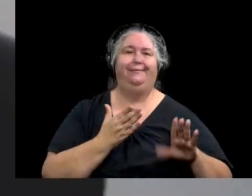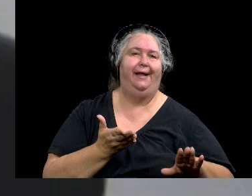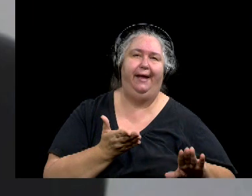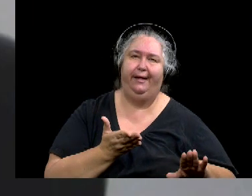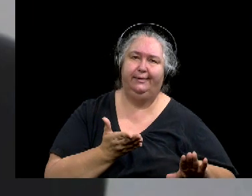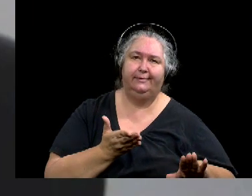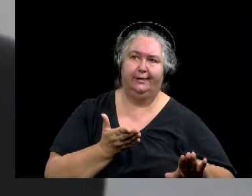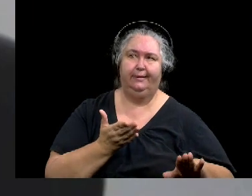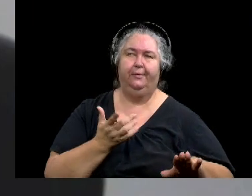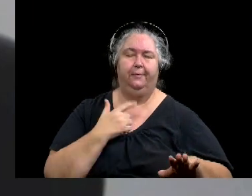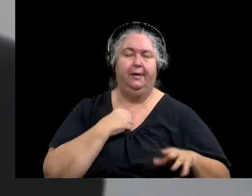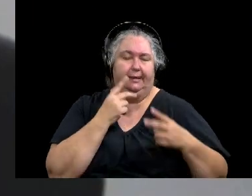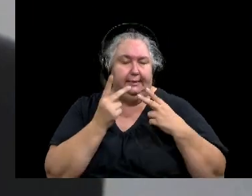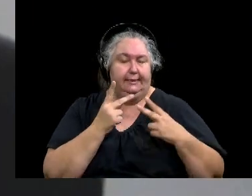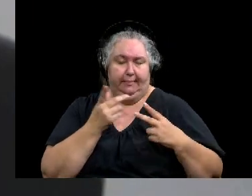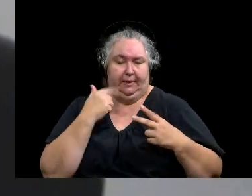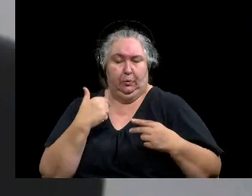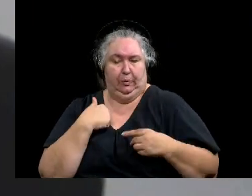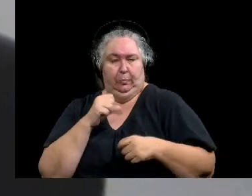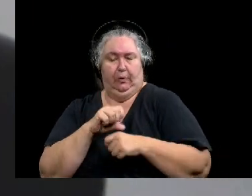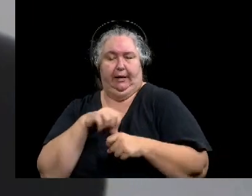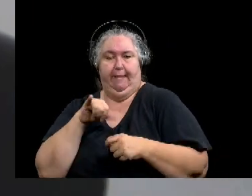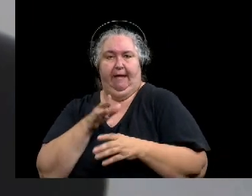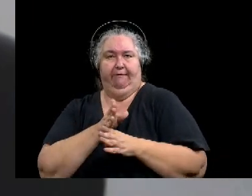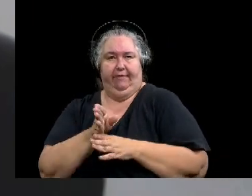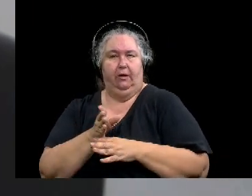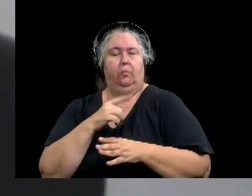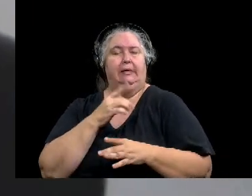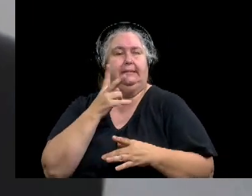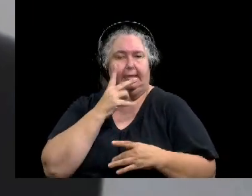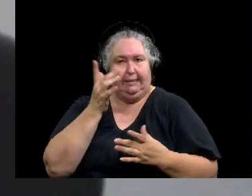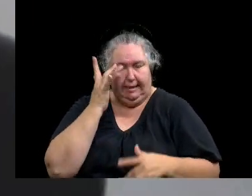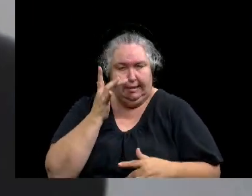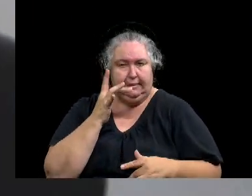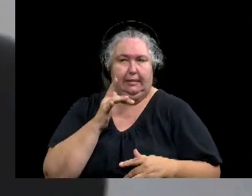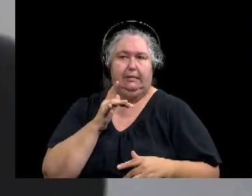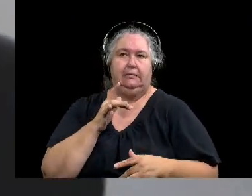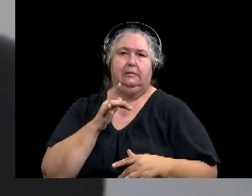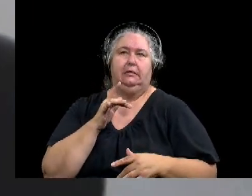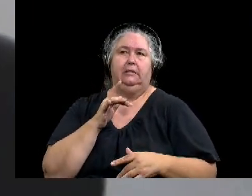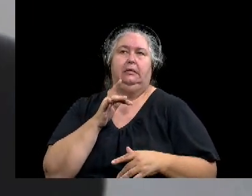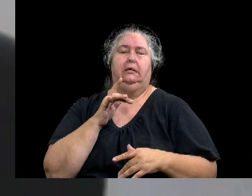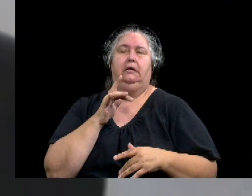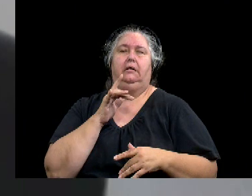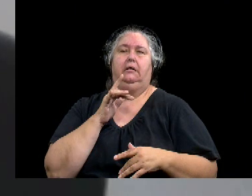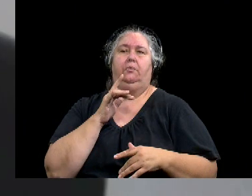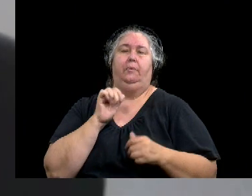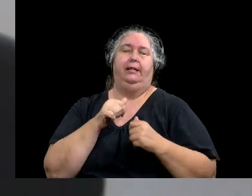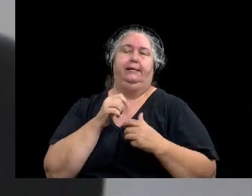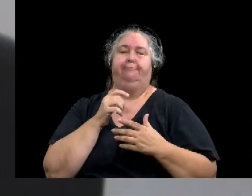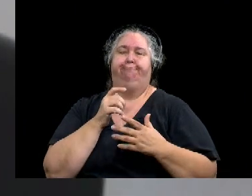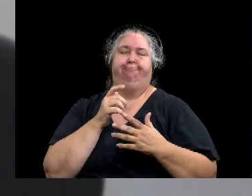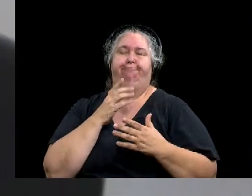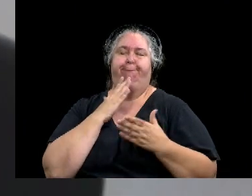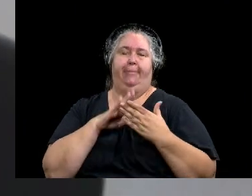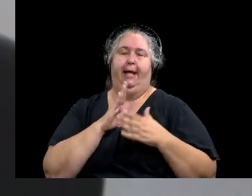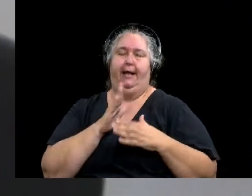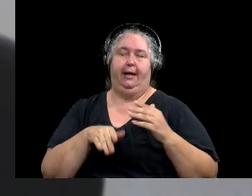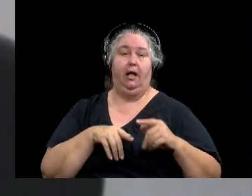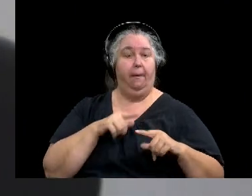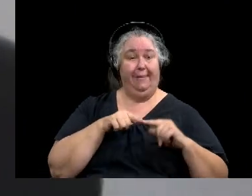had illness, we've always had what you might call bad outcomes in certain cases. This is not